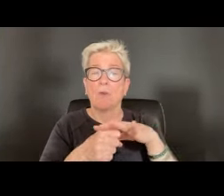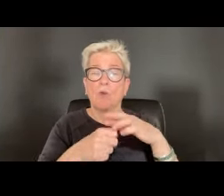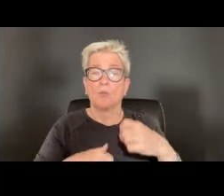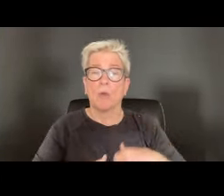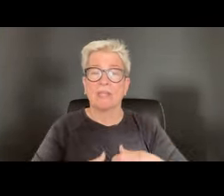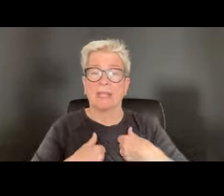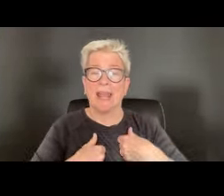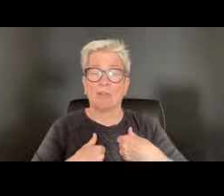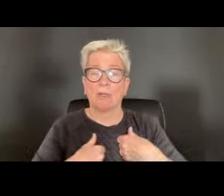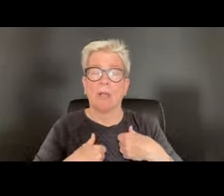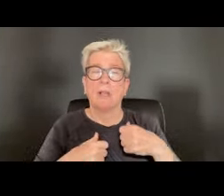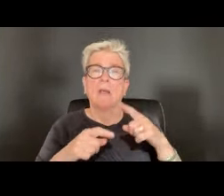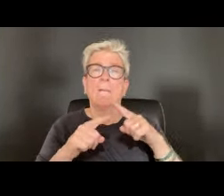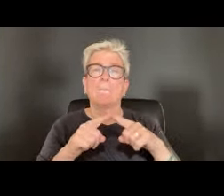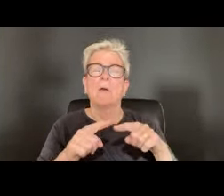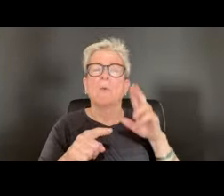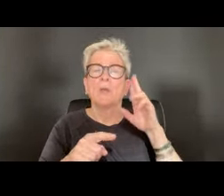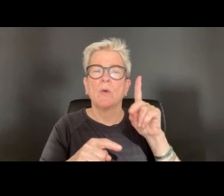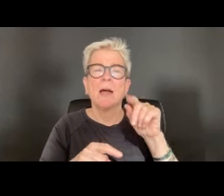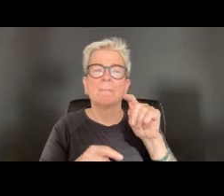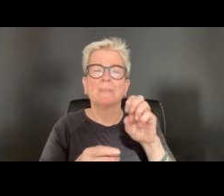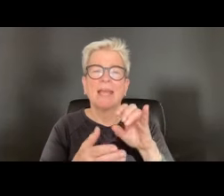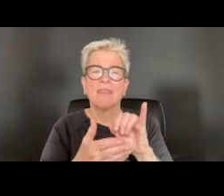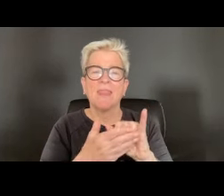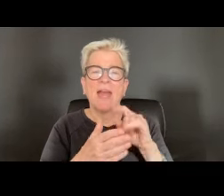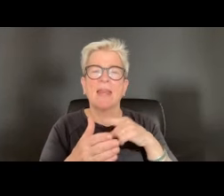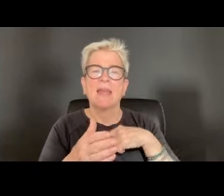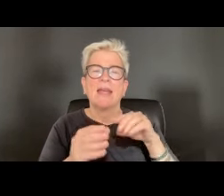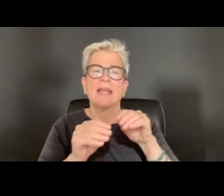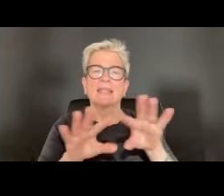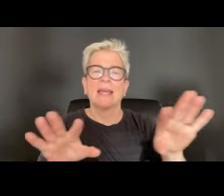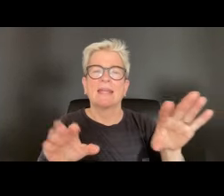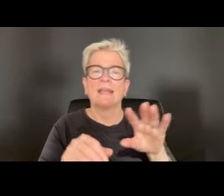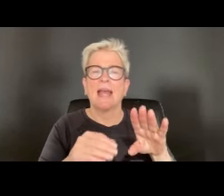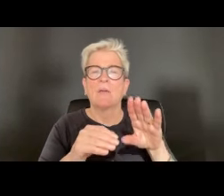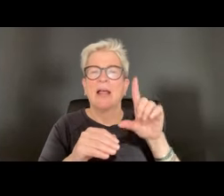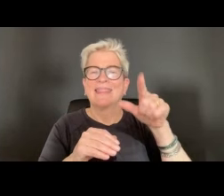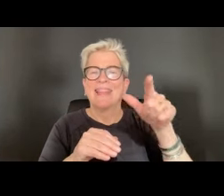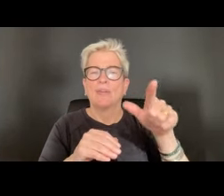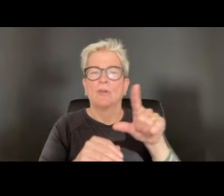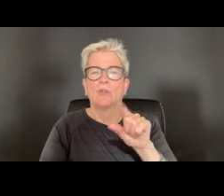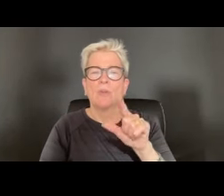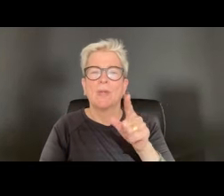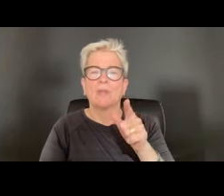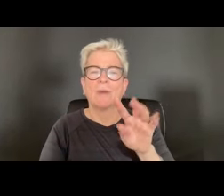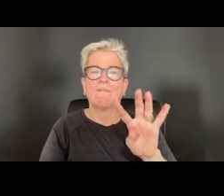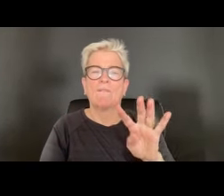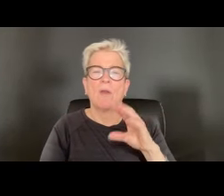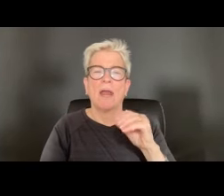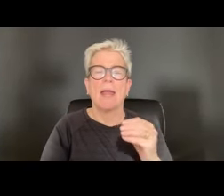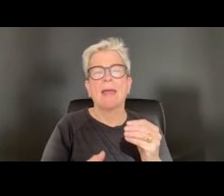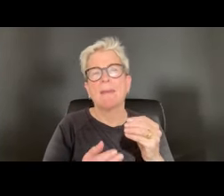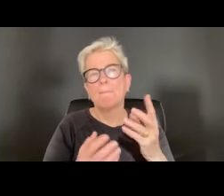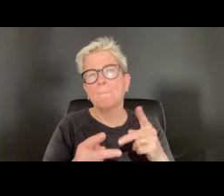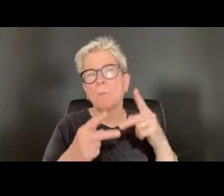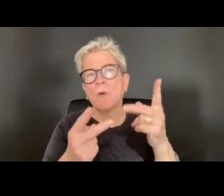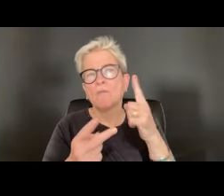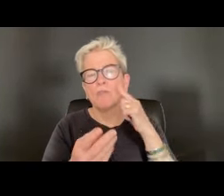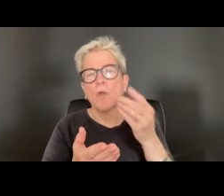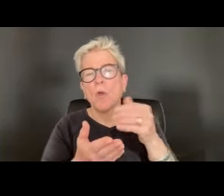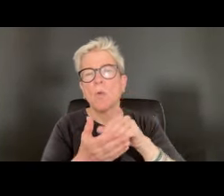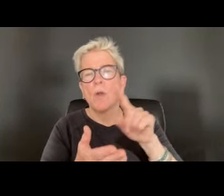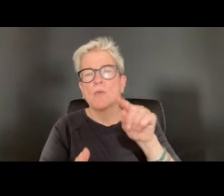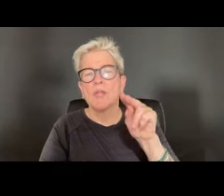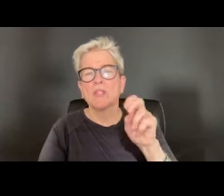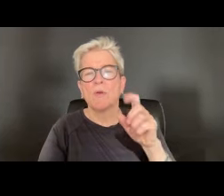will plan to update that and release it later in 2024, along with a proposal for potential rezones on frequent transit streets and have